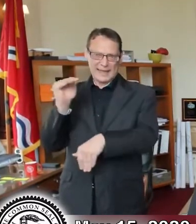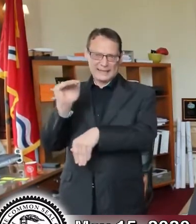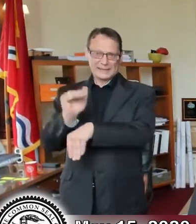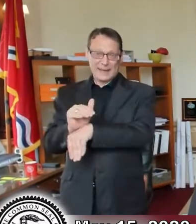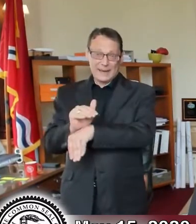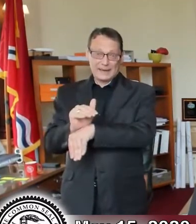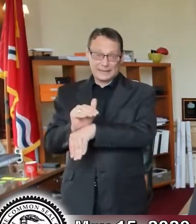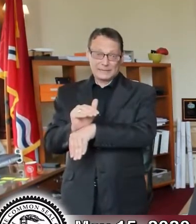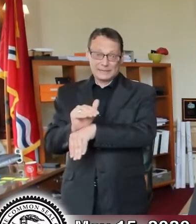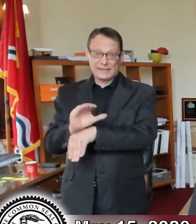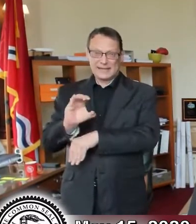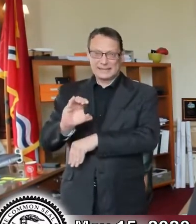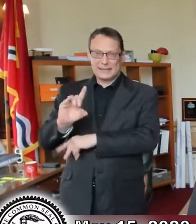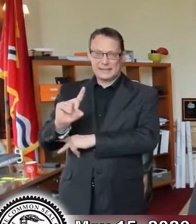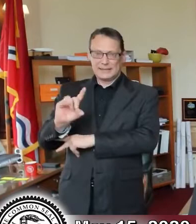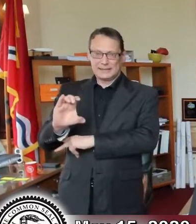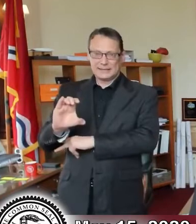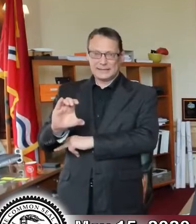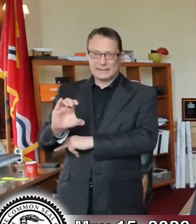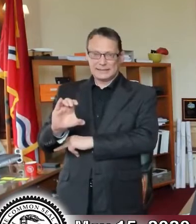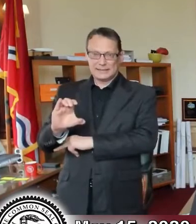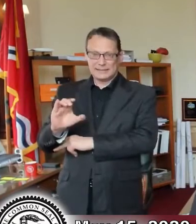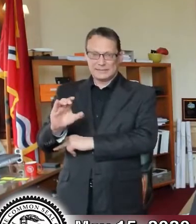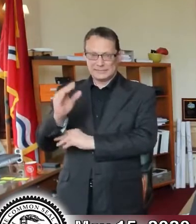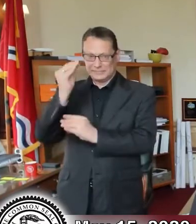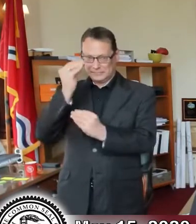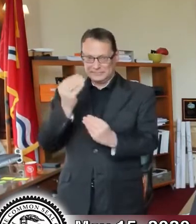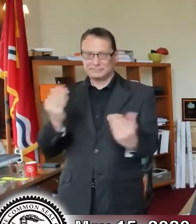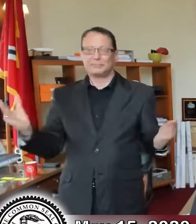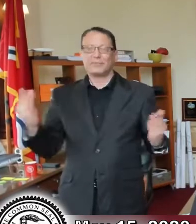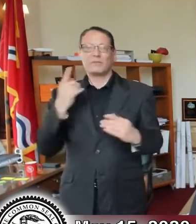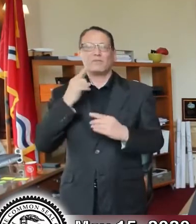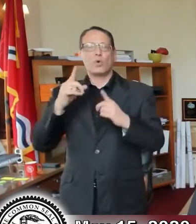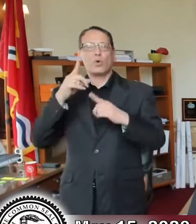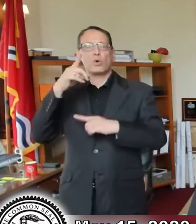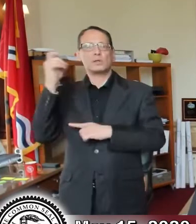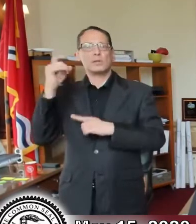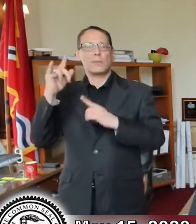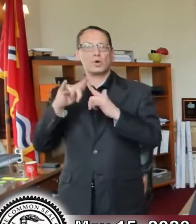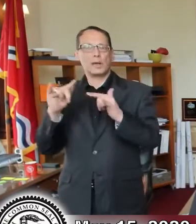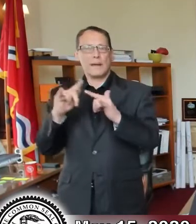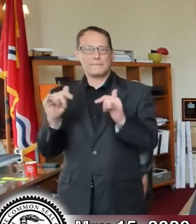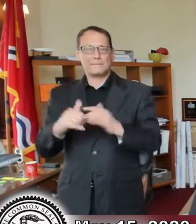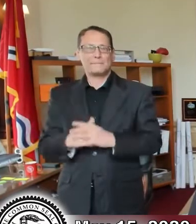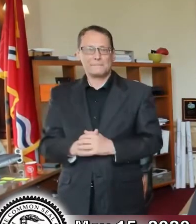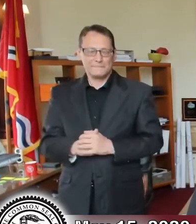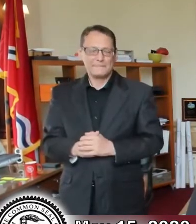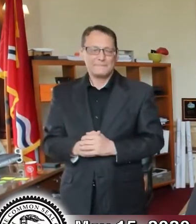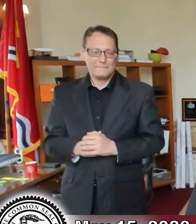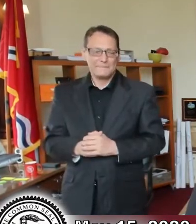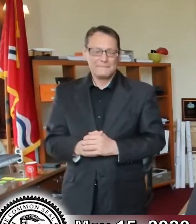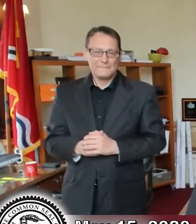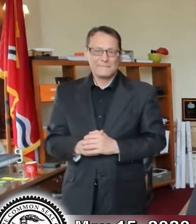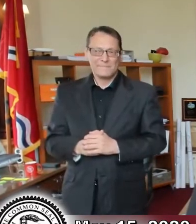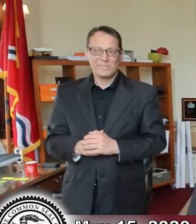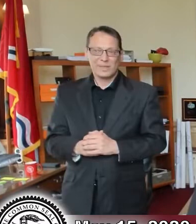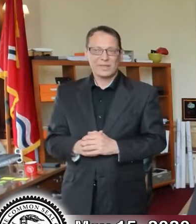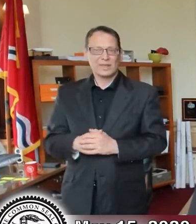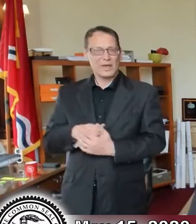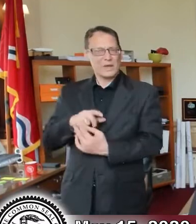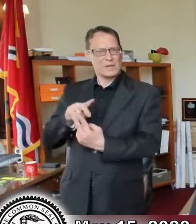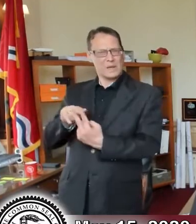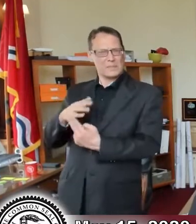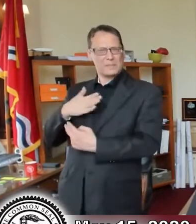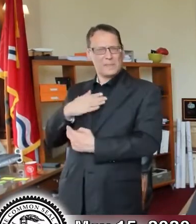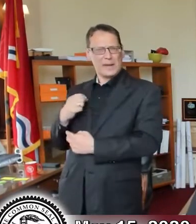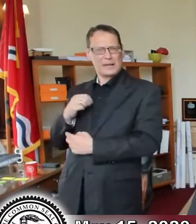literally last night, the CDC came out with guidelines for summer camps. So a couple people on my